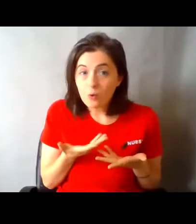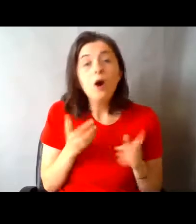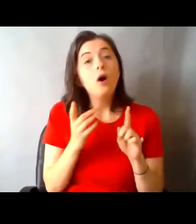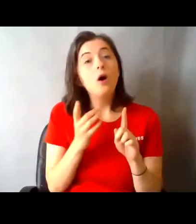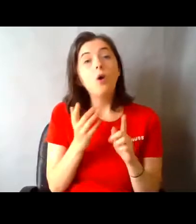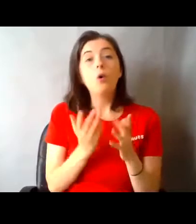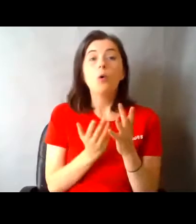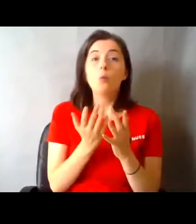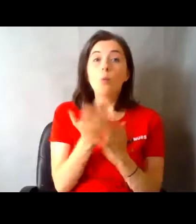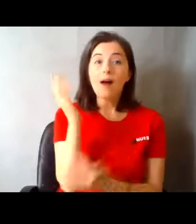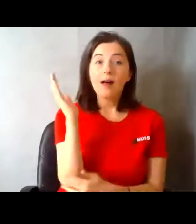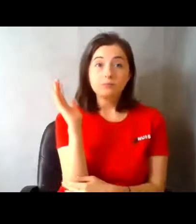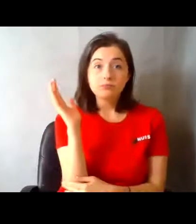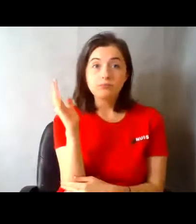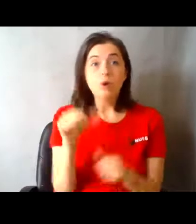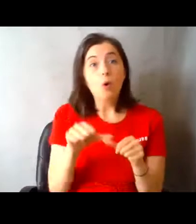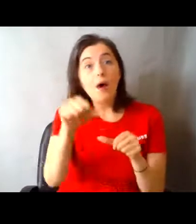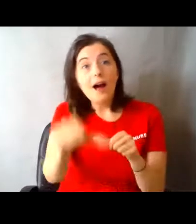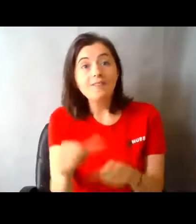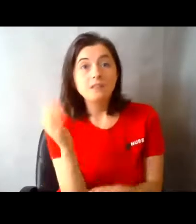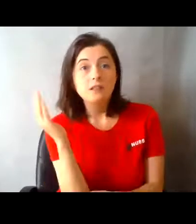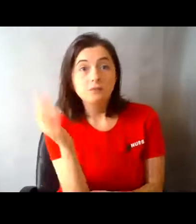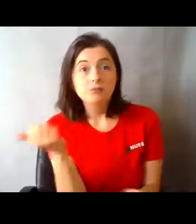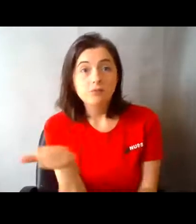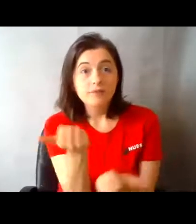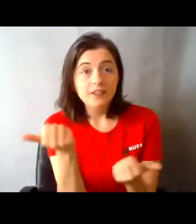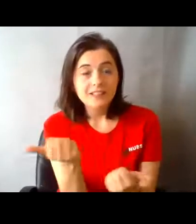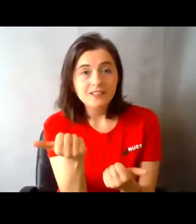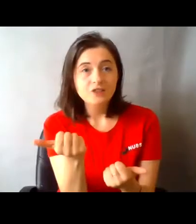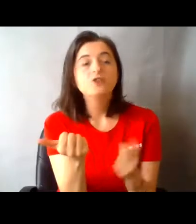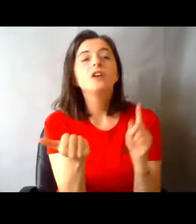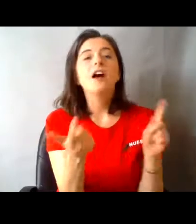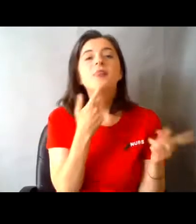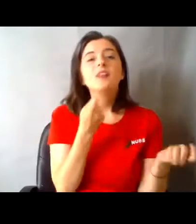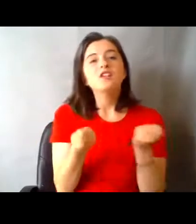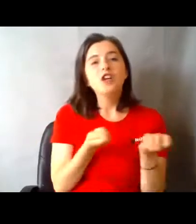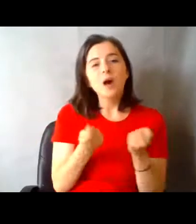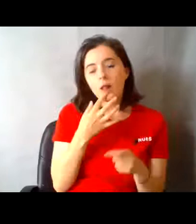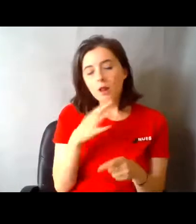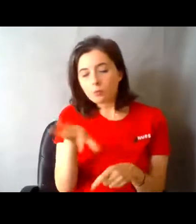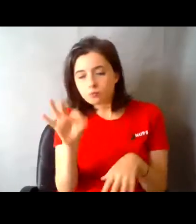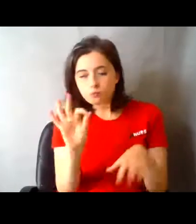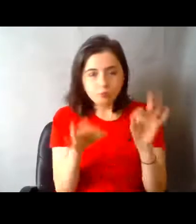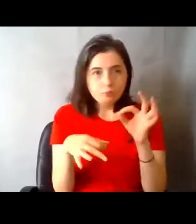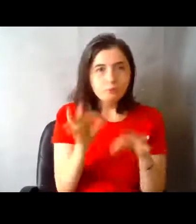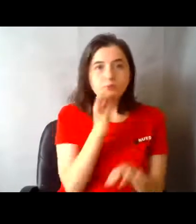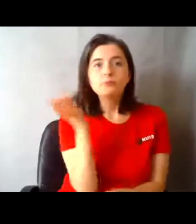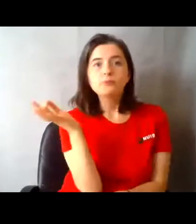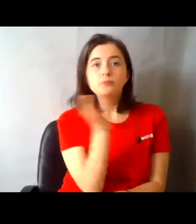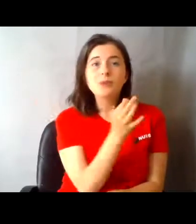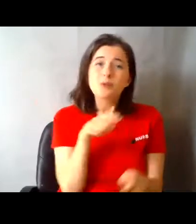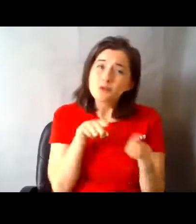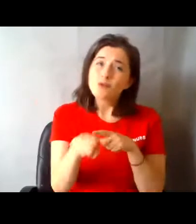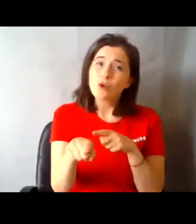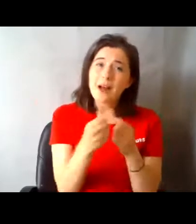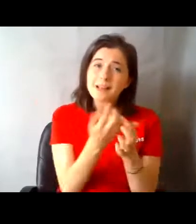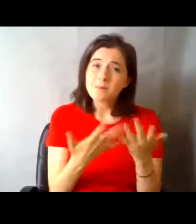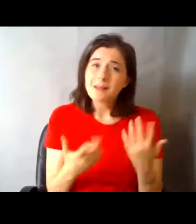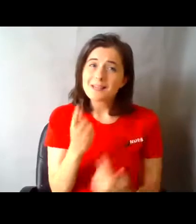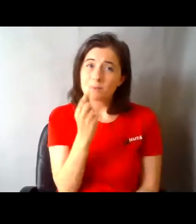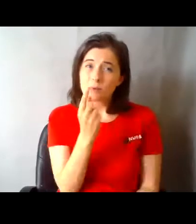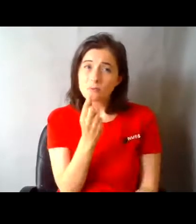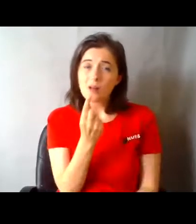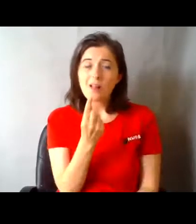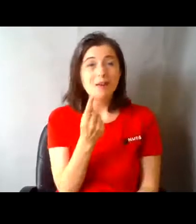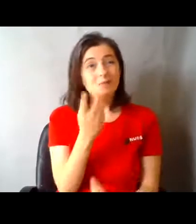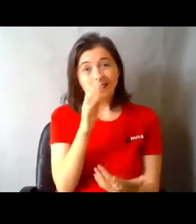after they've spoken. And what we'll do is we'll take a selection of questions from those submitted. We'll try and get as many as we can, but we probably won't be able to